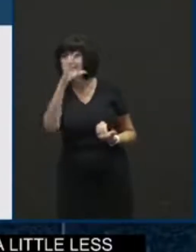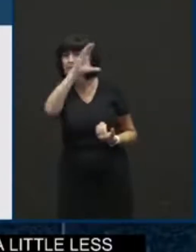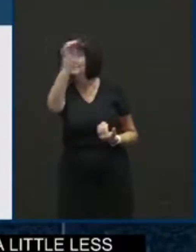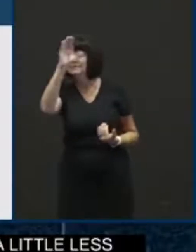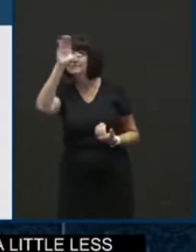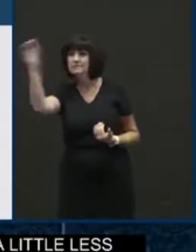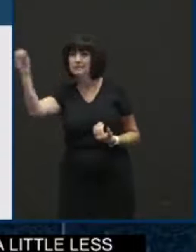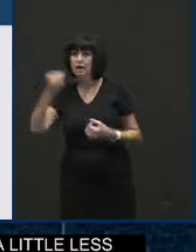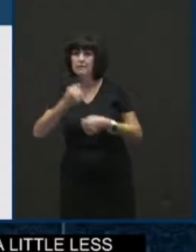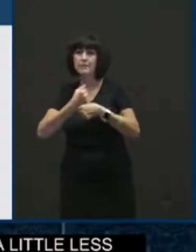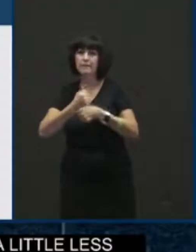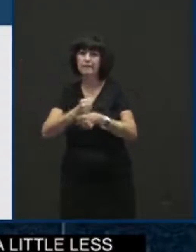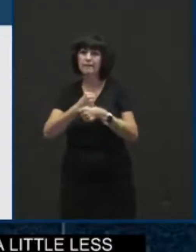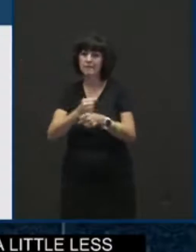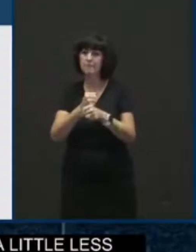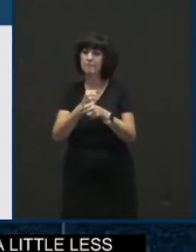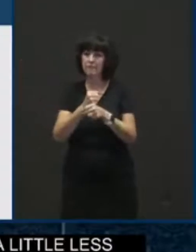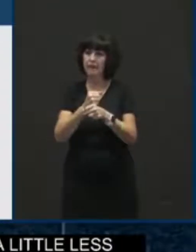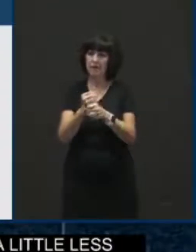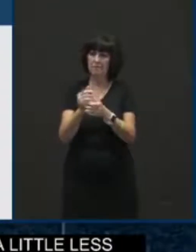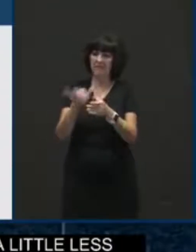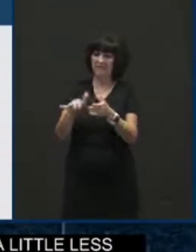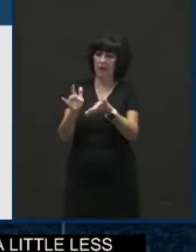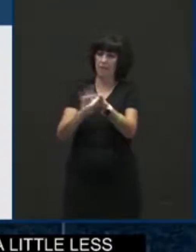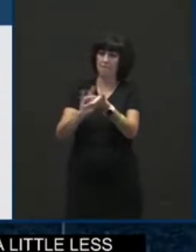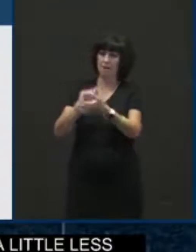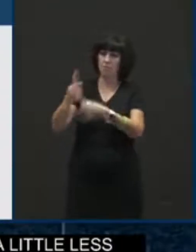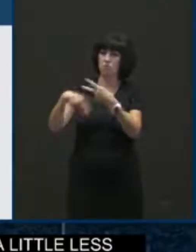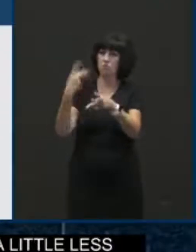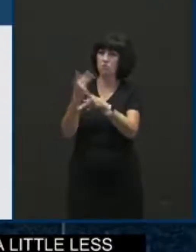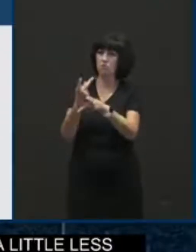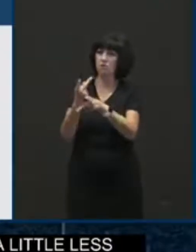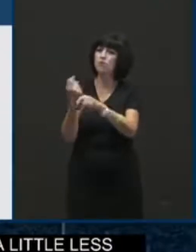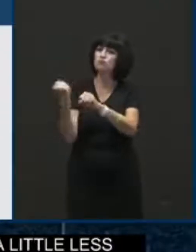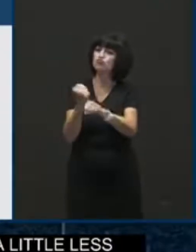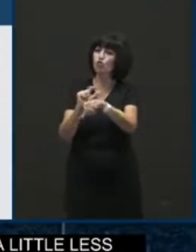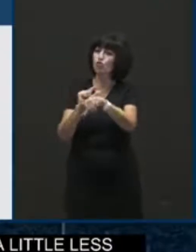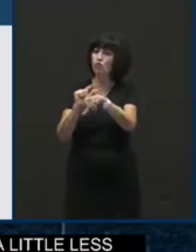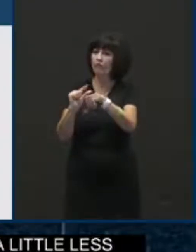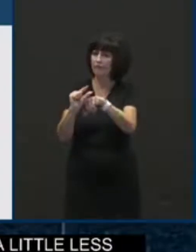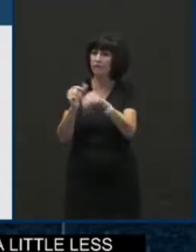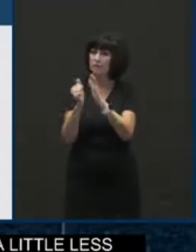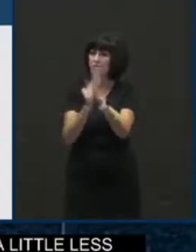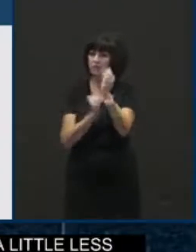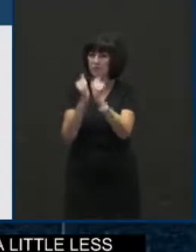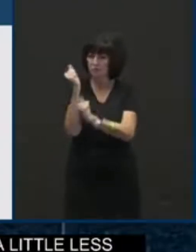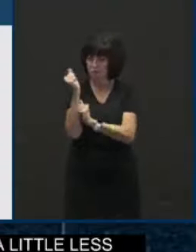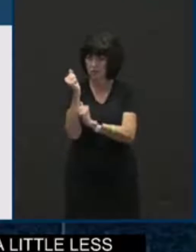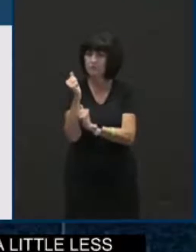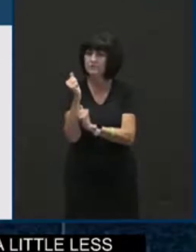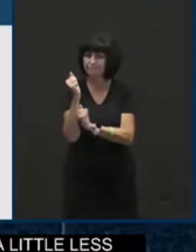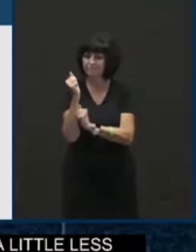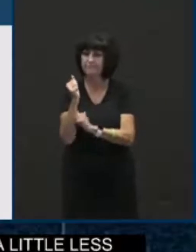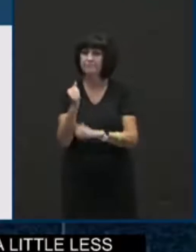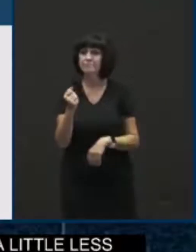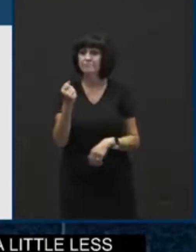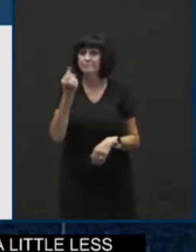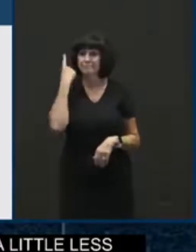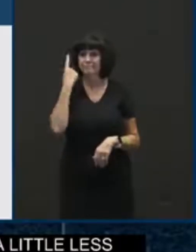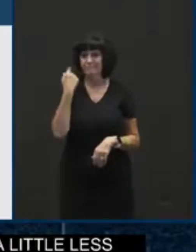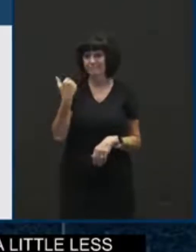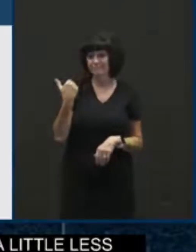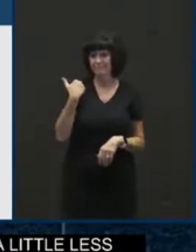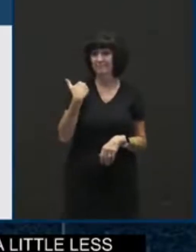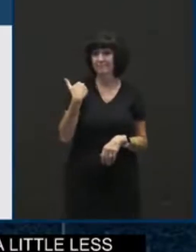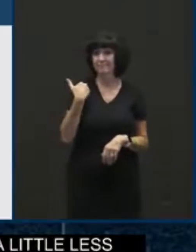a majority of the medical grade gloves that's used across the world. In the middle to late summer, they were shut down due to